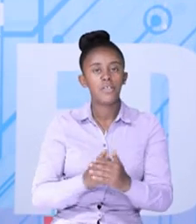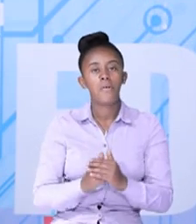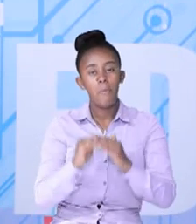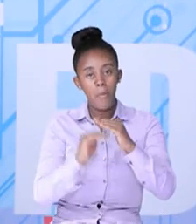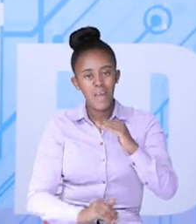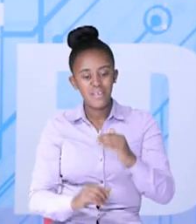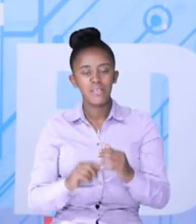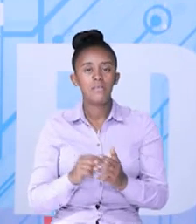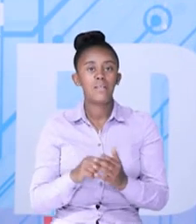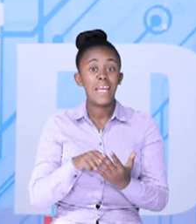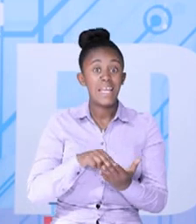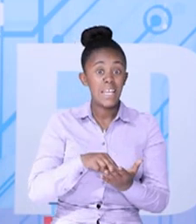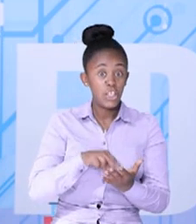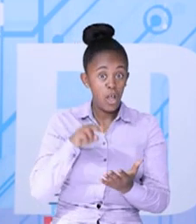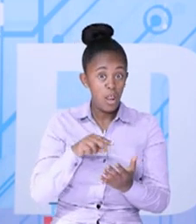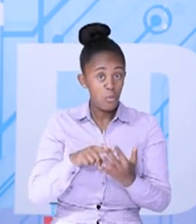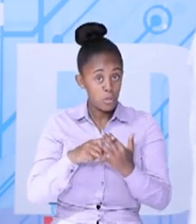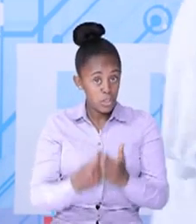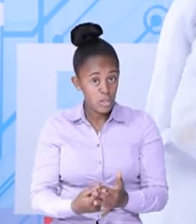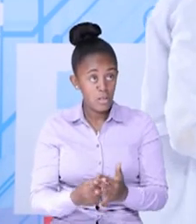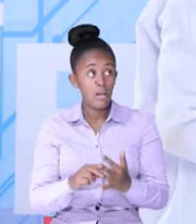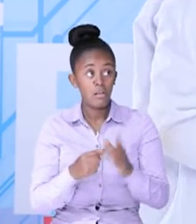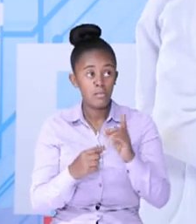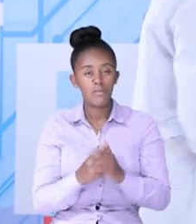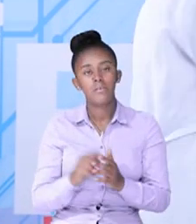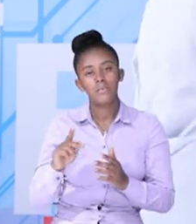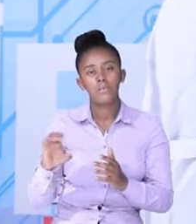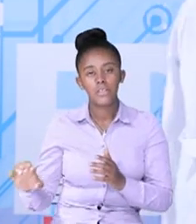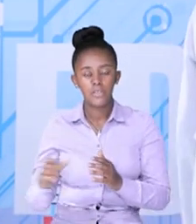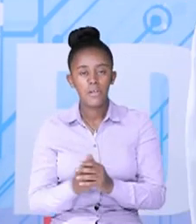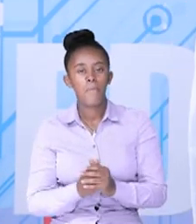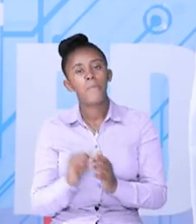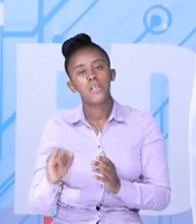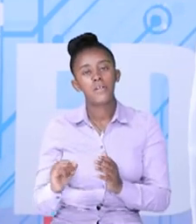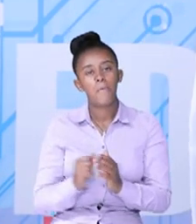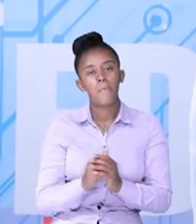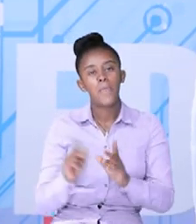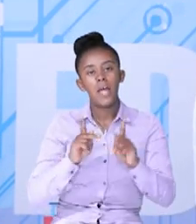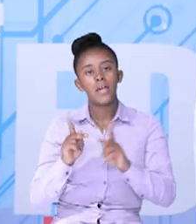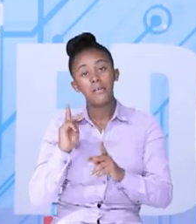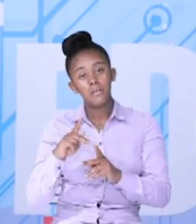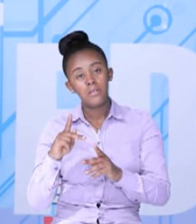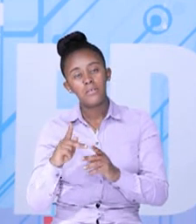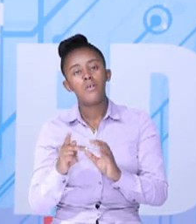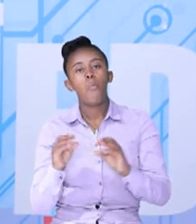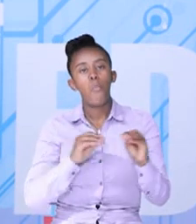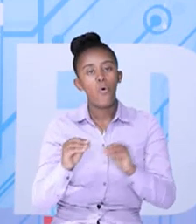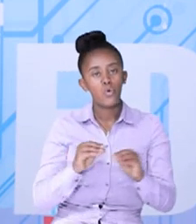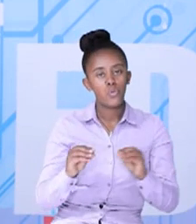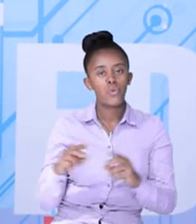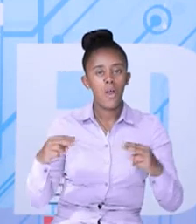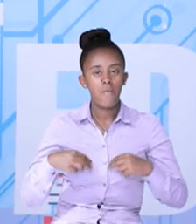initial kinetic energy. And the final kinetic energy due to motion,